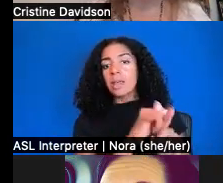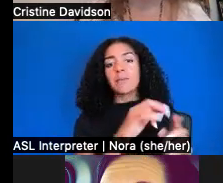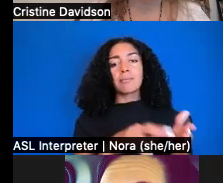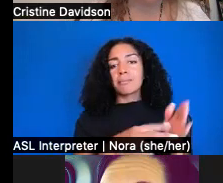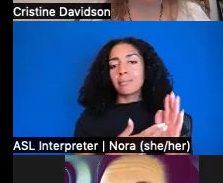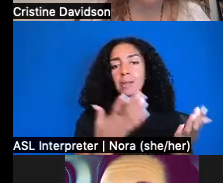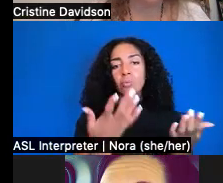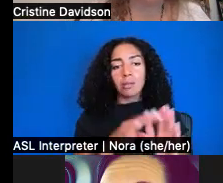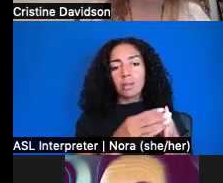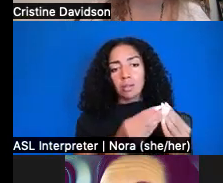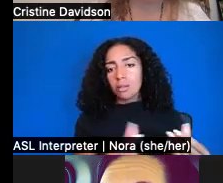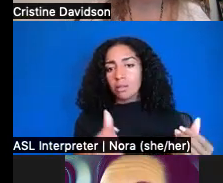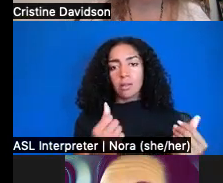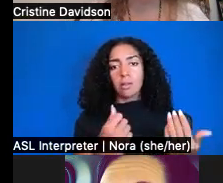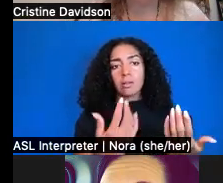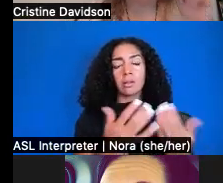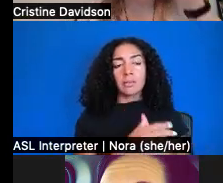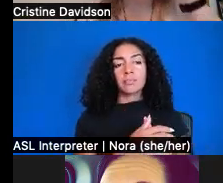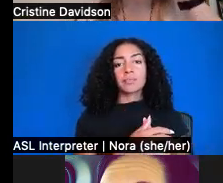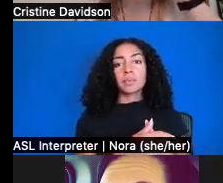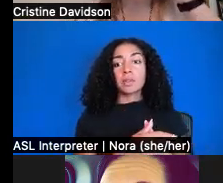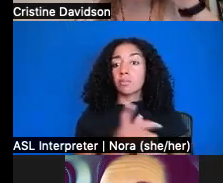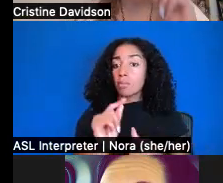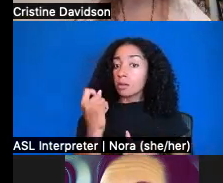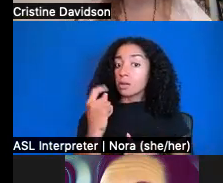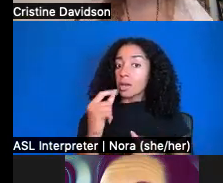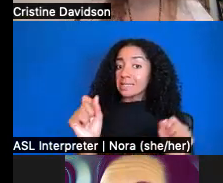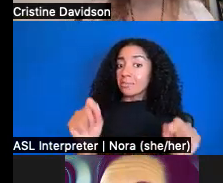Yeah, but it's possible. Right?